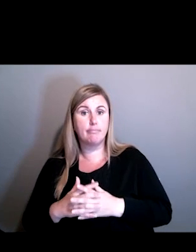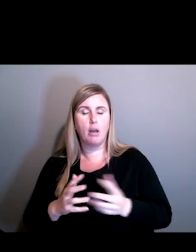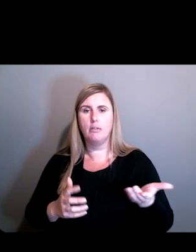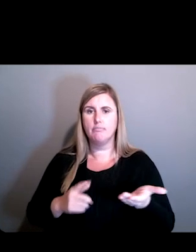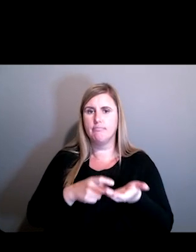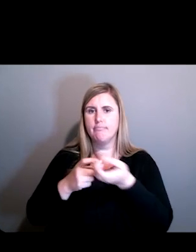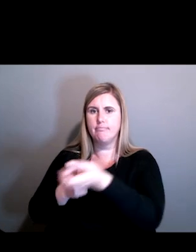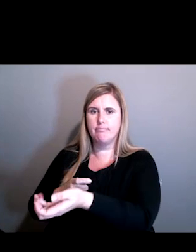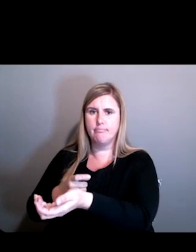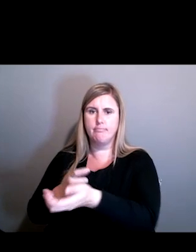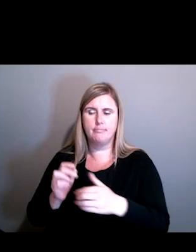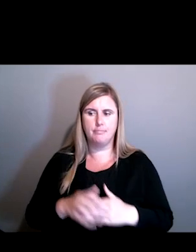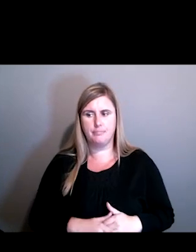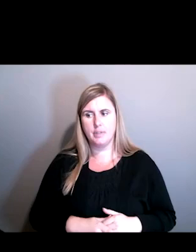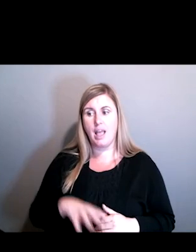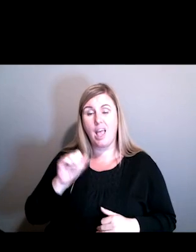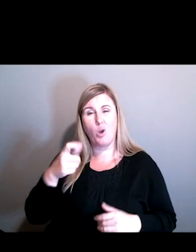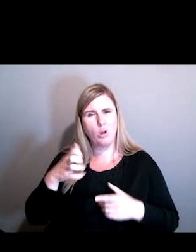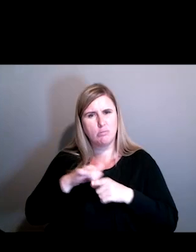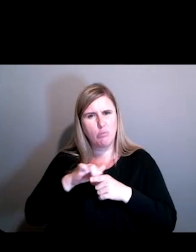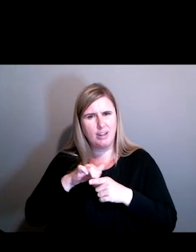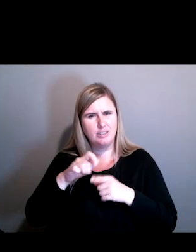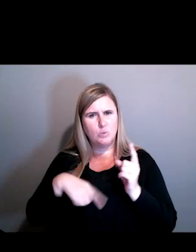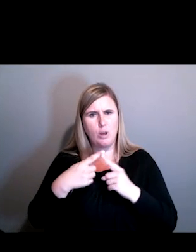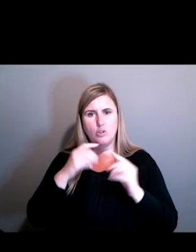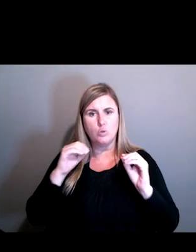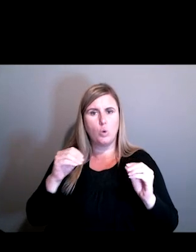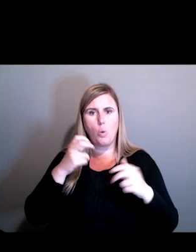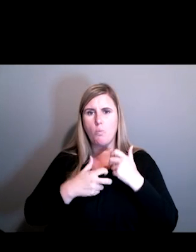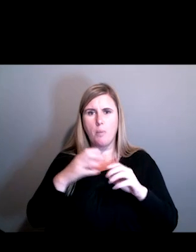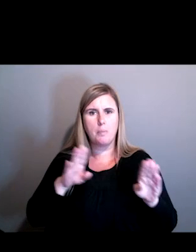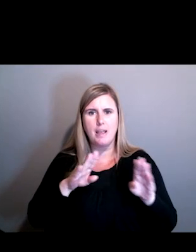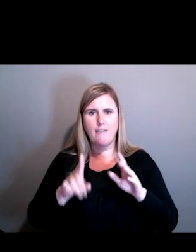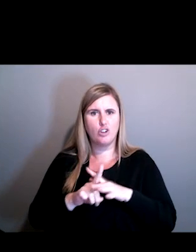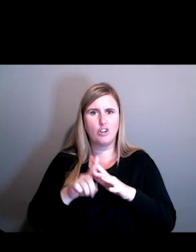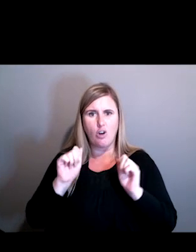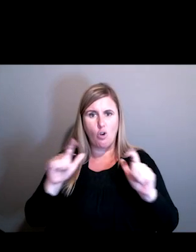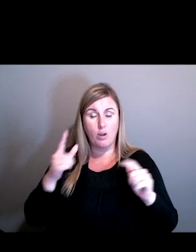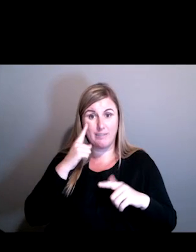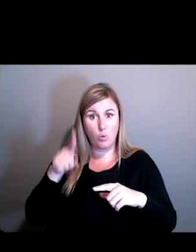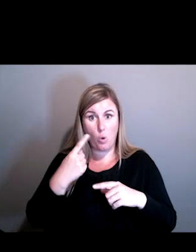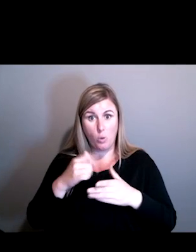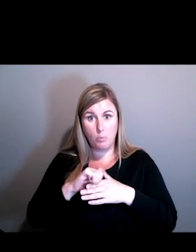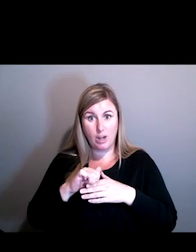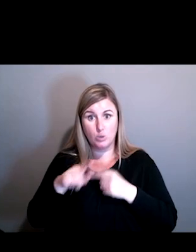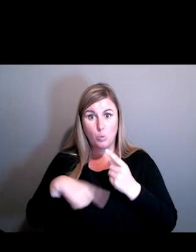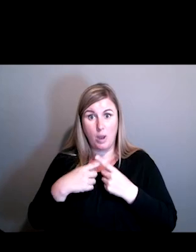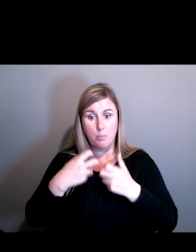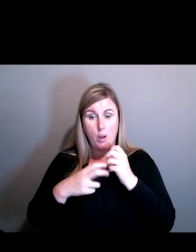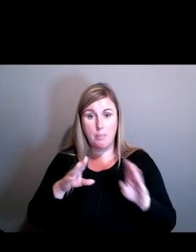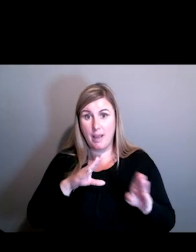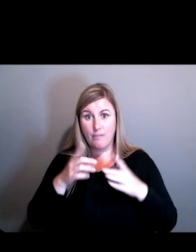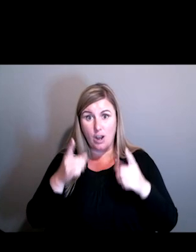that thing that's valuable. And you want to practice this when there is no problem behavior happening, because if you only practice this when there's